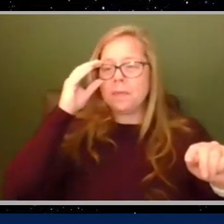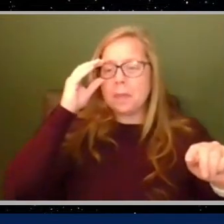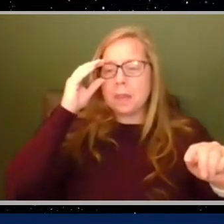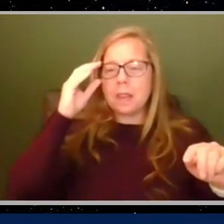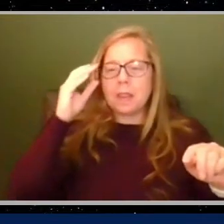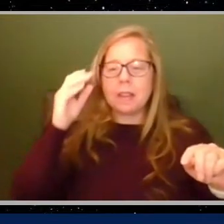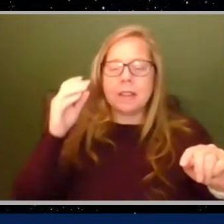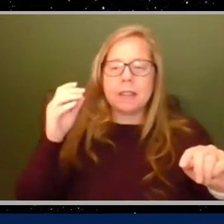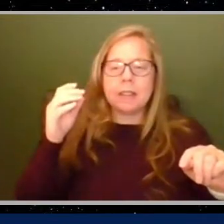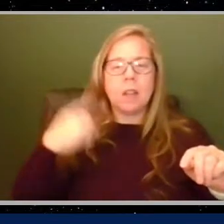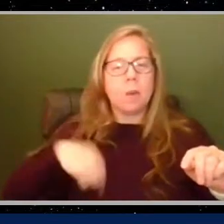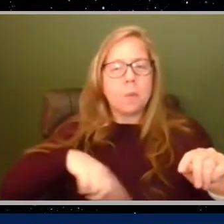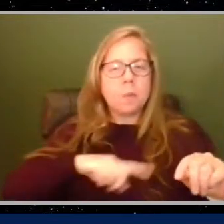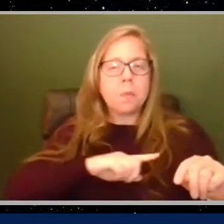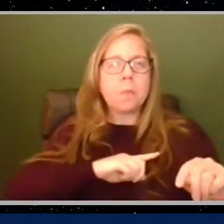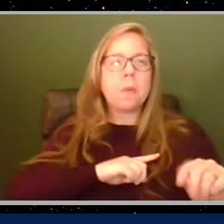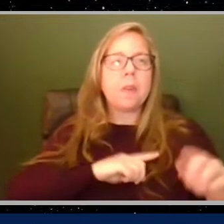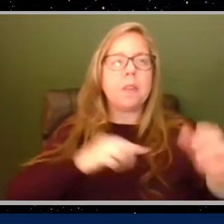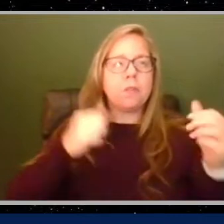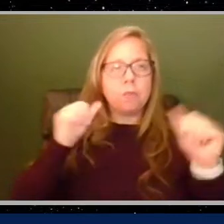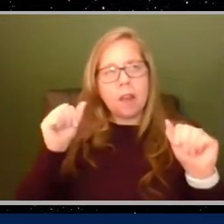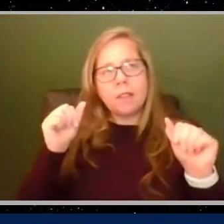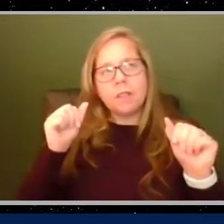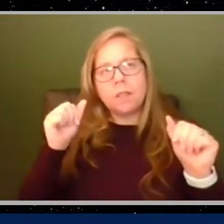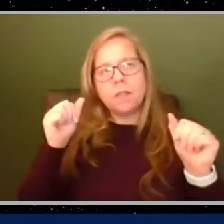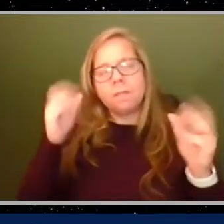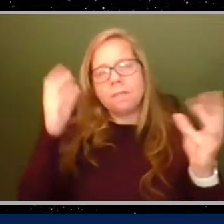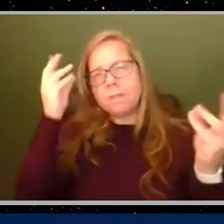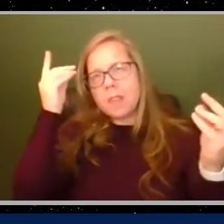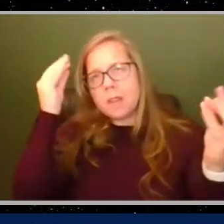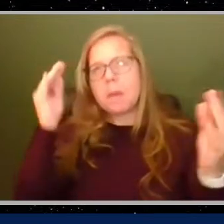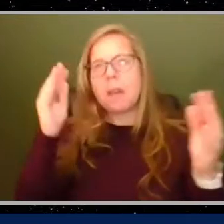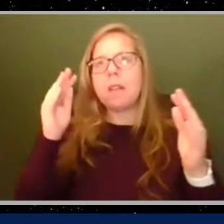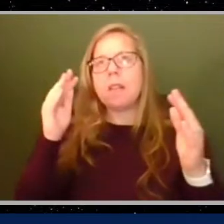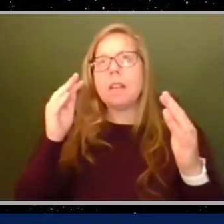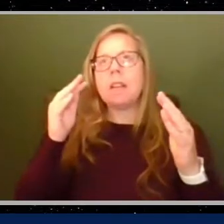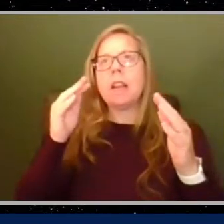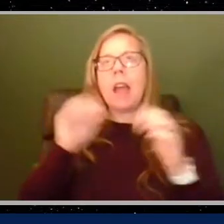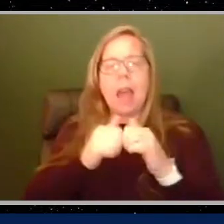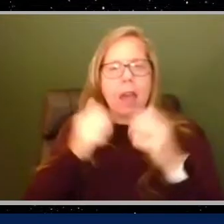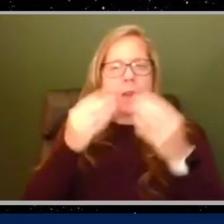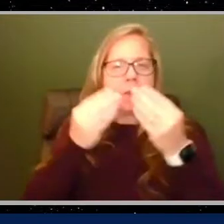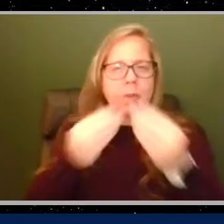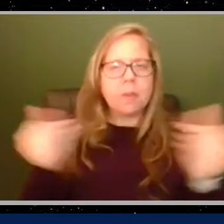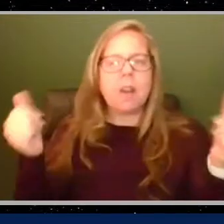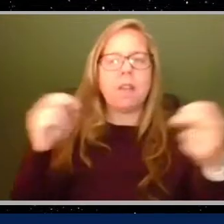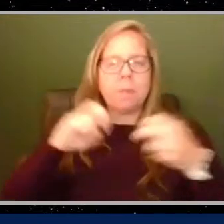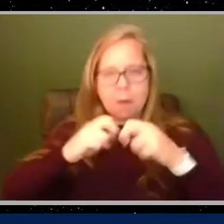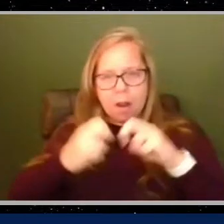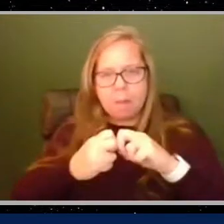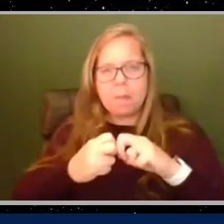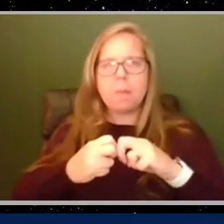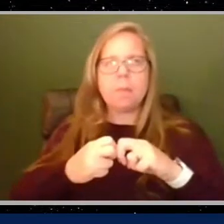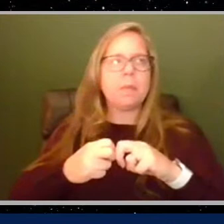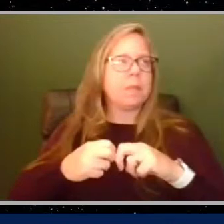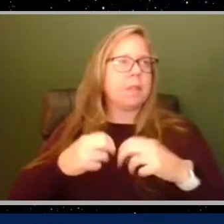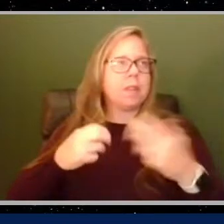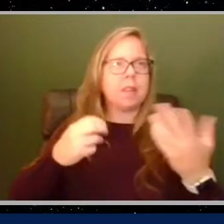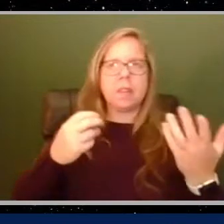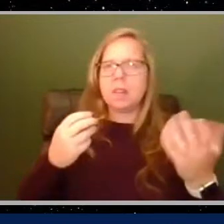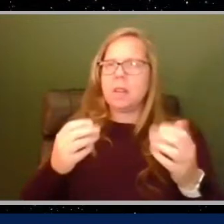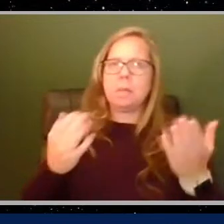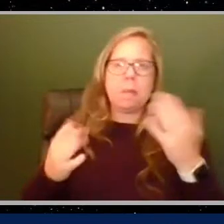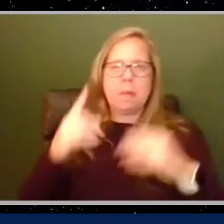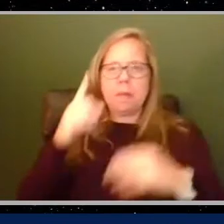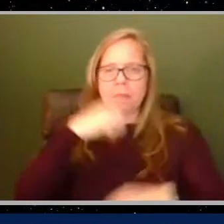usually have come up with solutions in the environment that we're in right now. And the solutions that we come up with, whether it's prosthetic